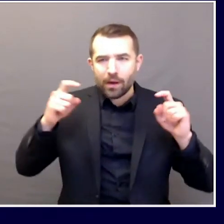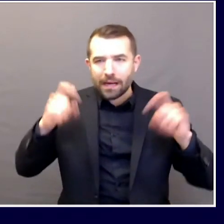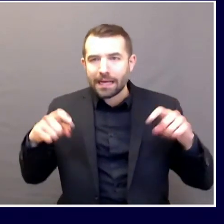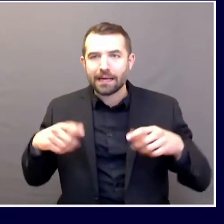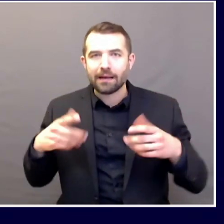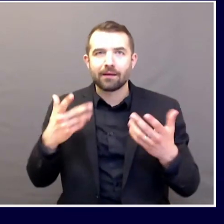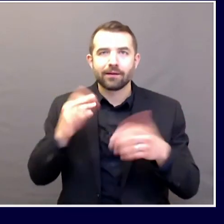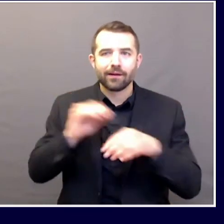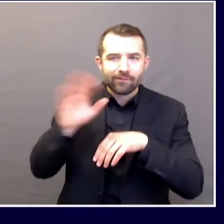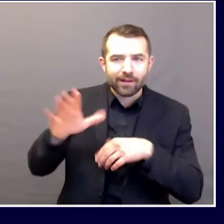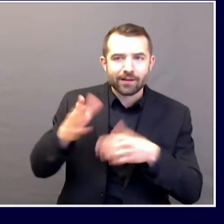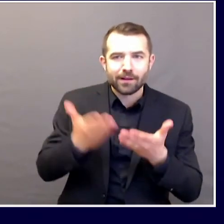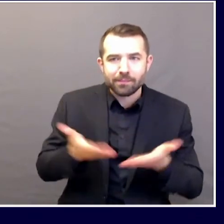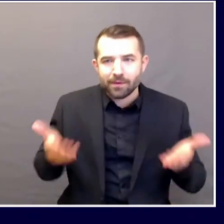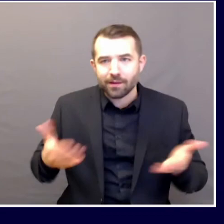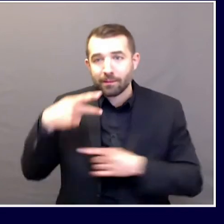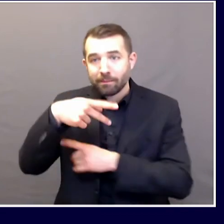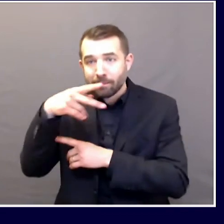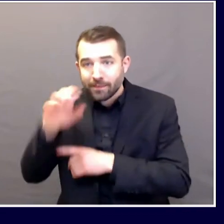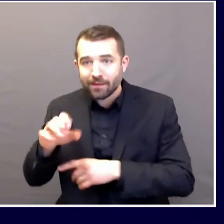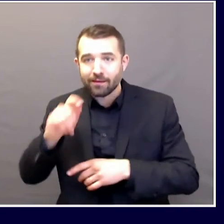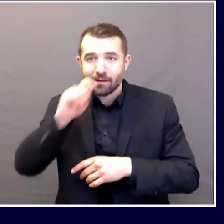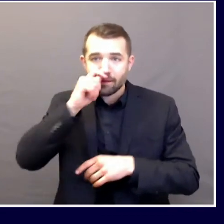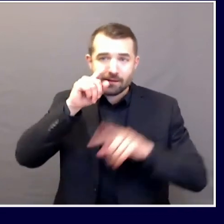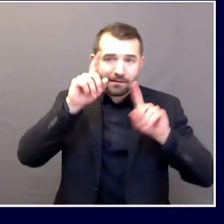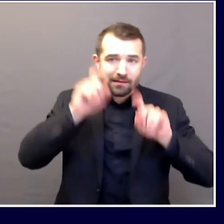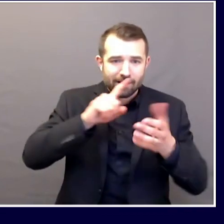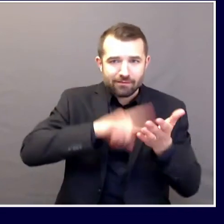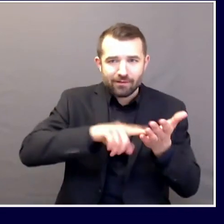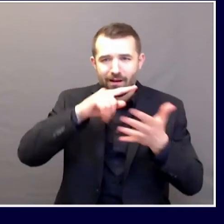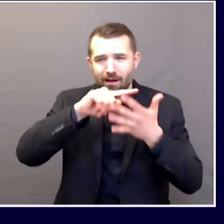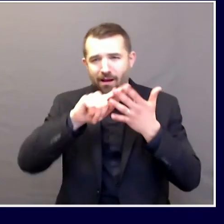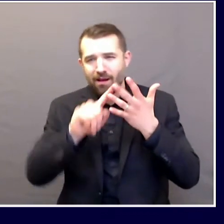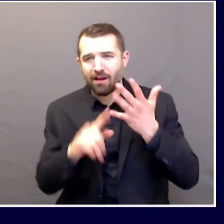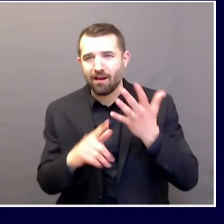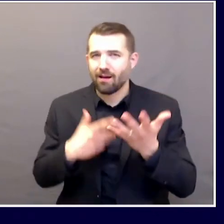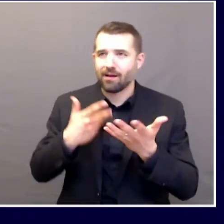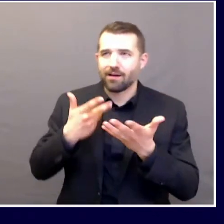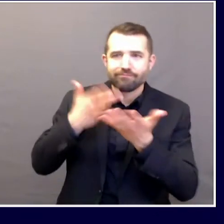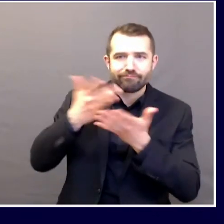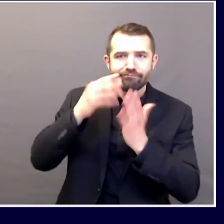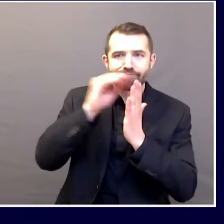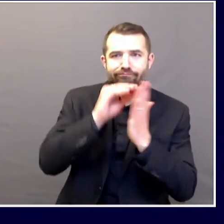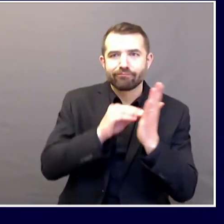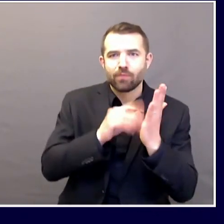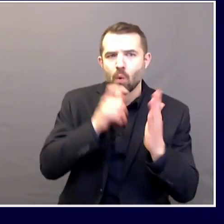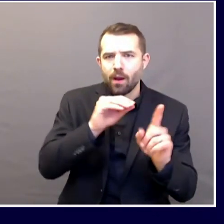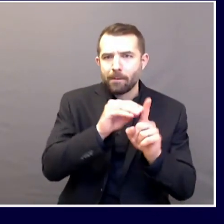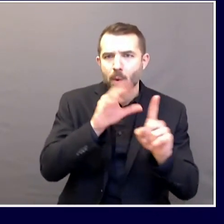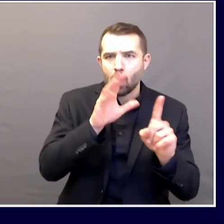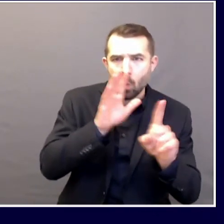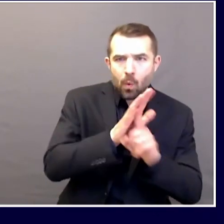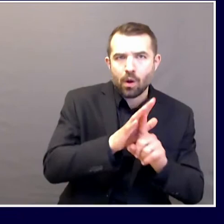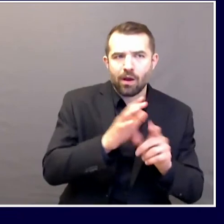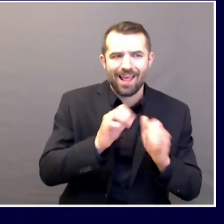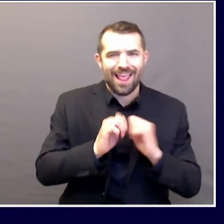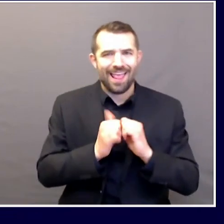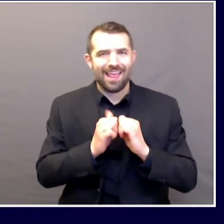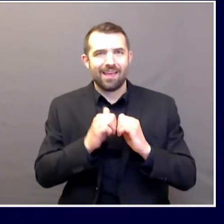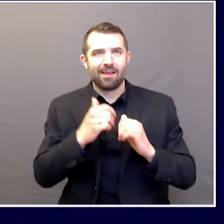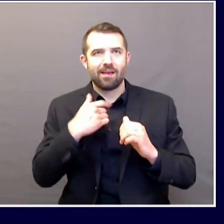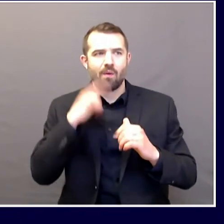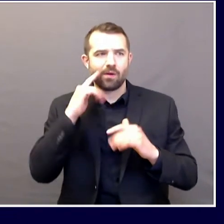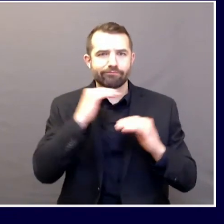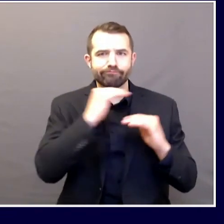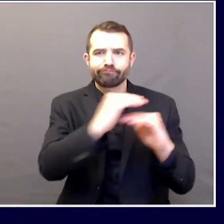investigation so that they can keep track of who's been exposed and in what ways we can reduce the likelihood